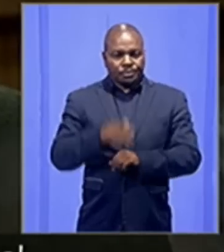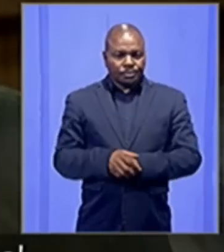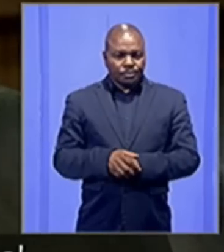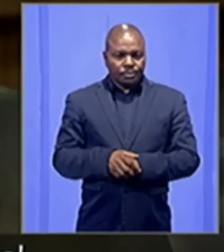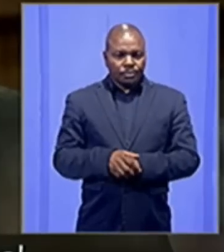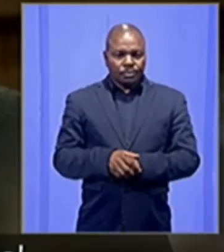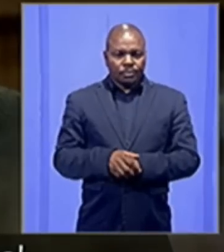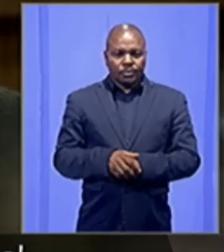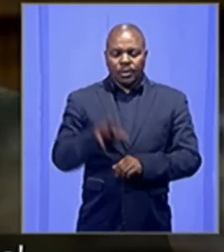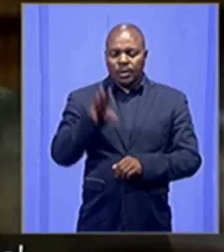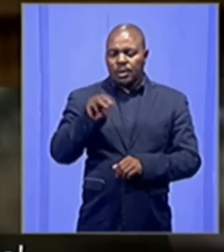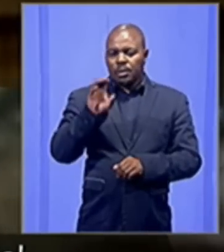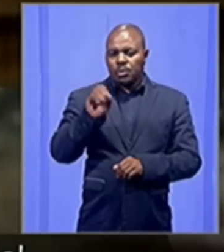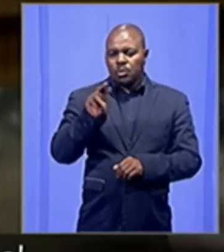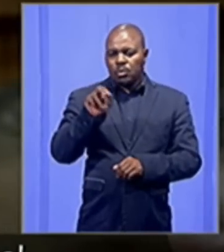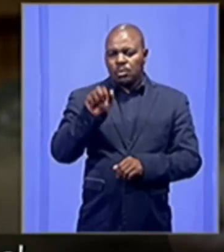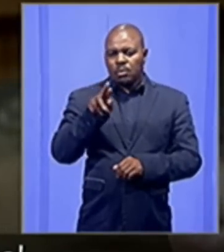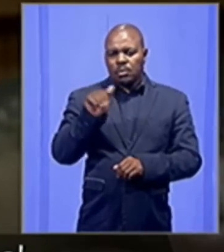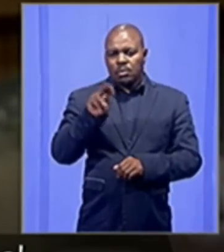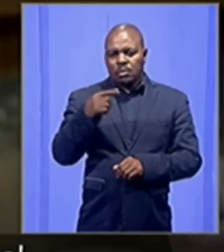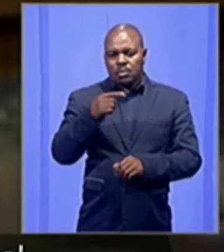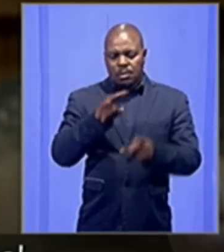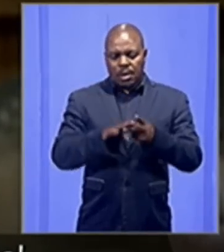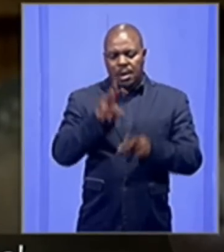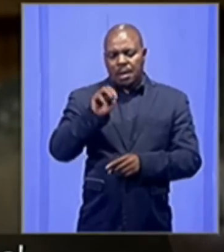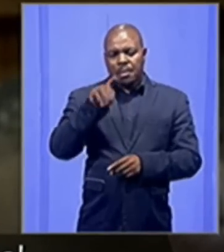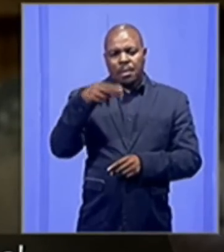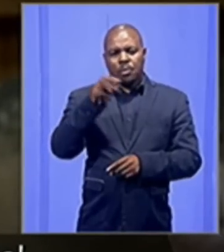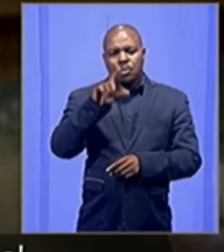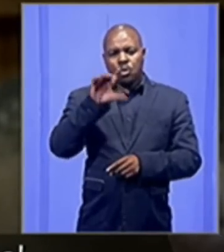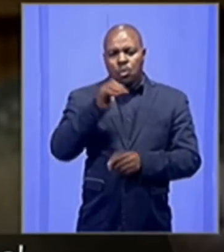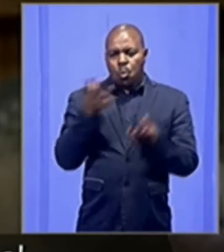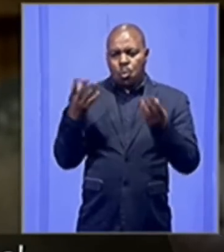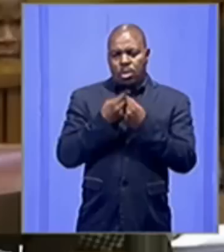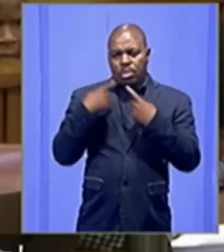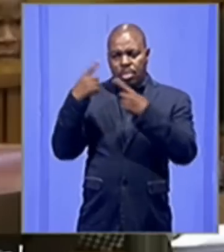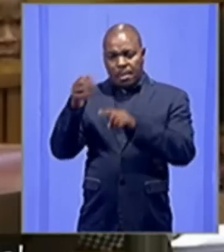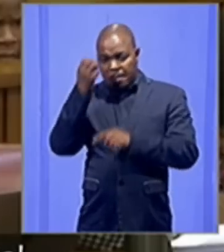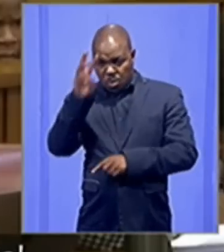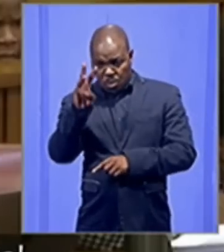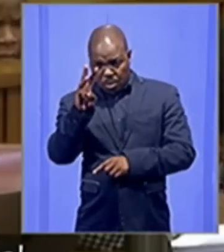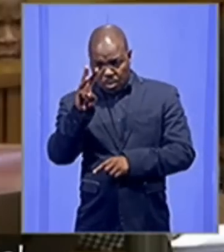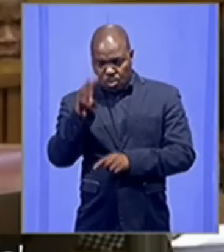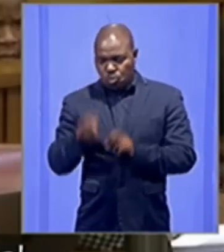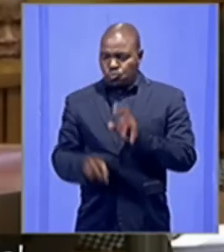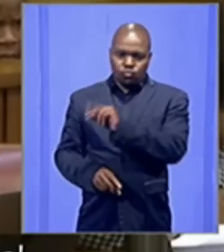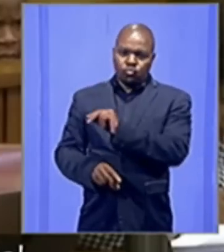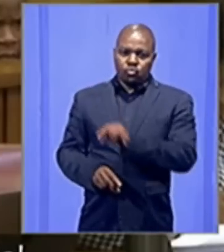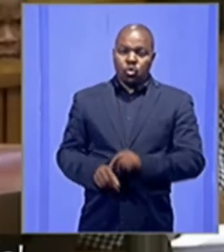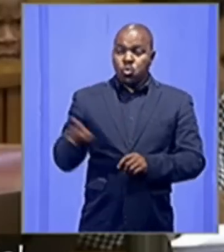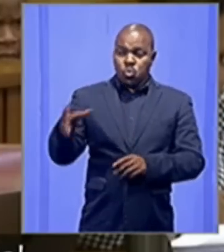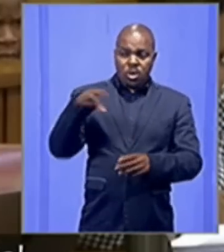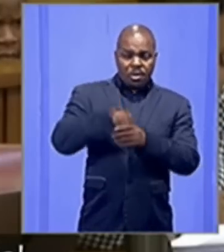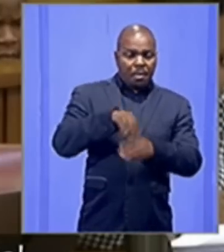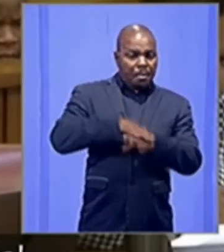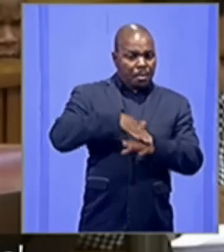Monaring and Mapumulo accompany you to Pretoria? No. Were you further involved in